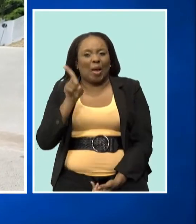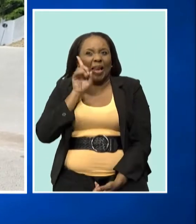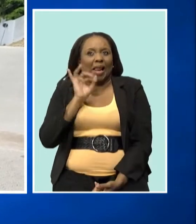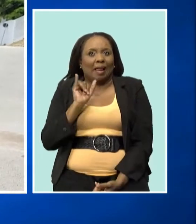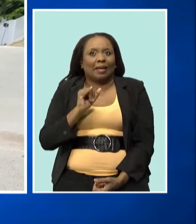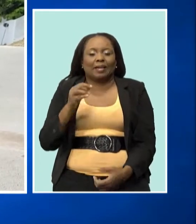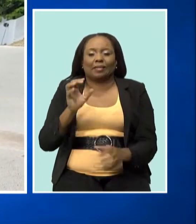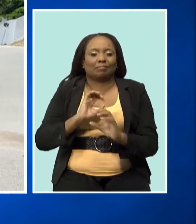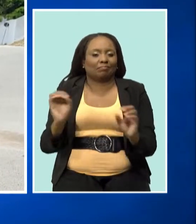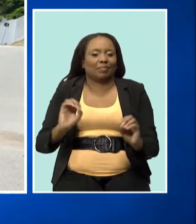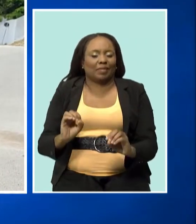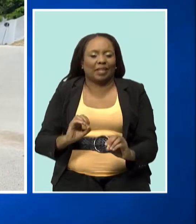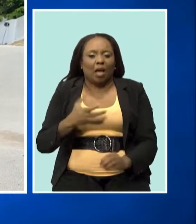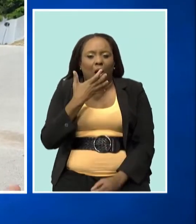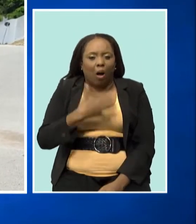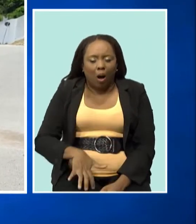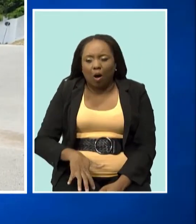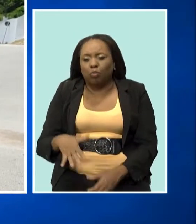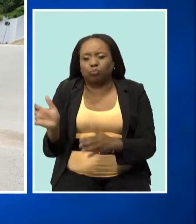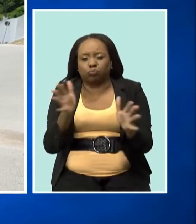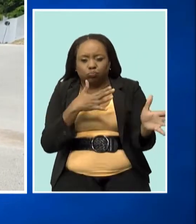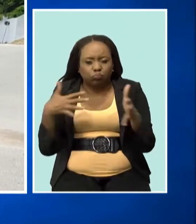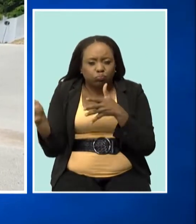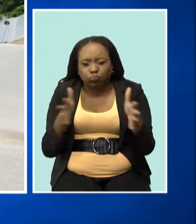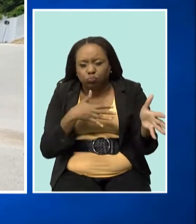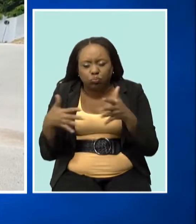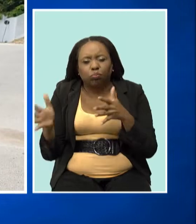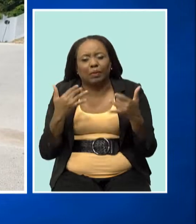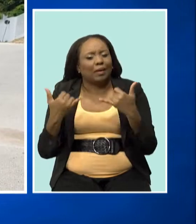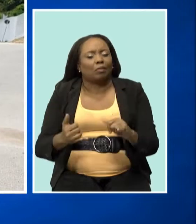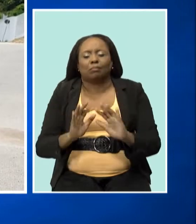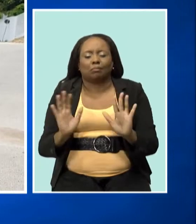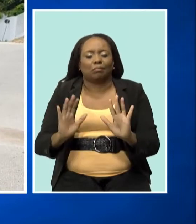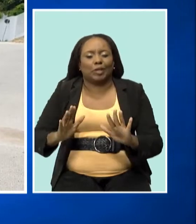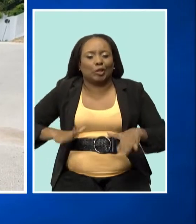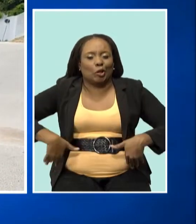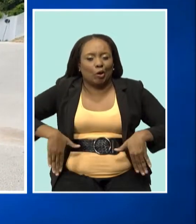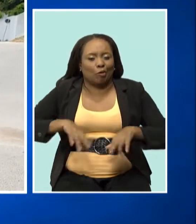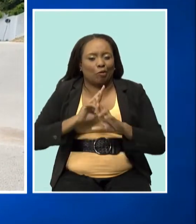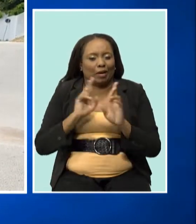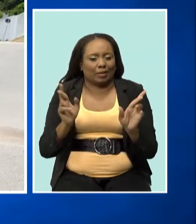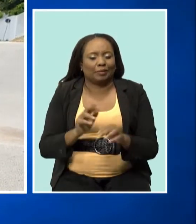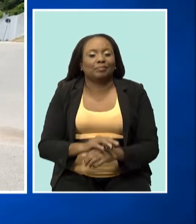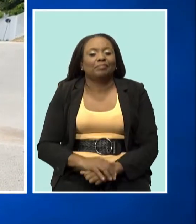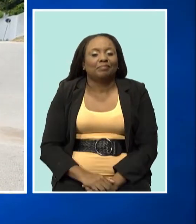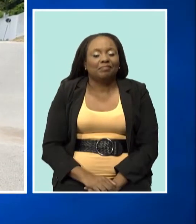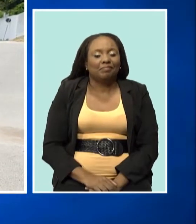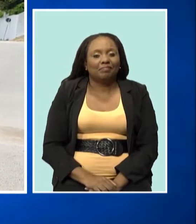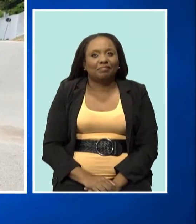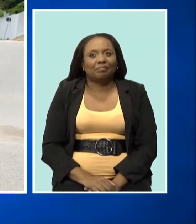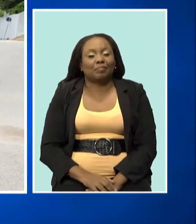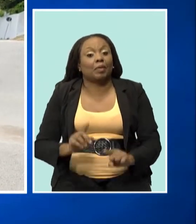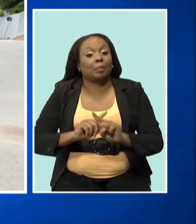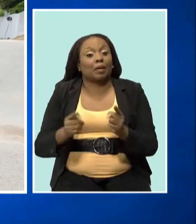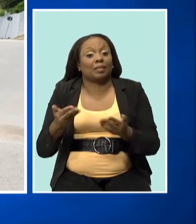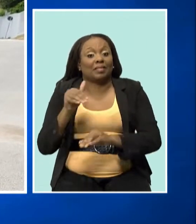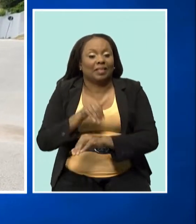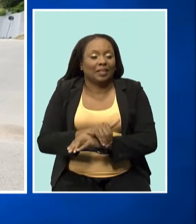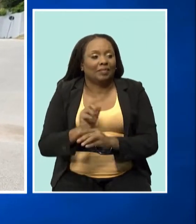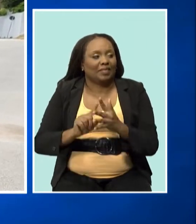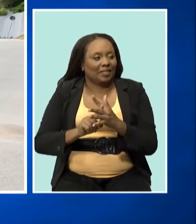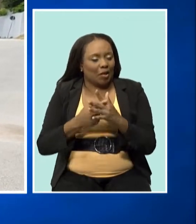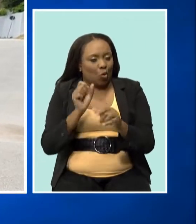as well in Barbados. Well, looking forward to what you have planned for the rest of the festival and what the other bands are bringing as well. Crop